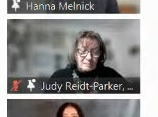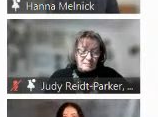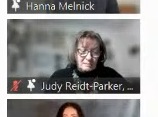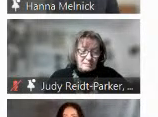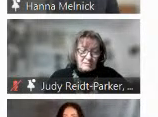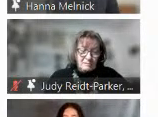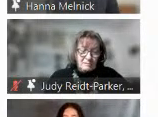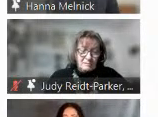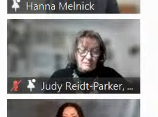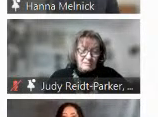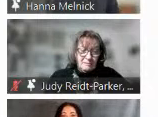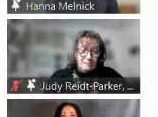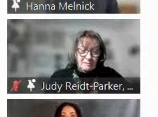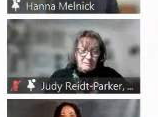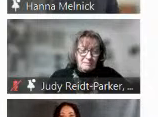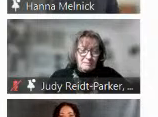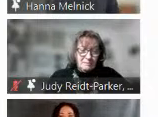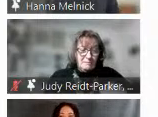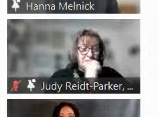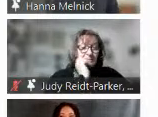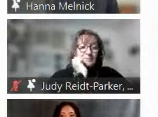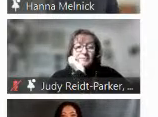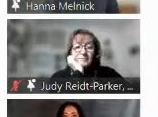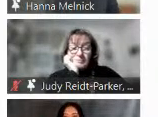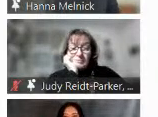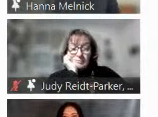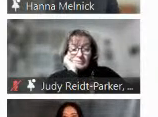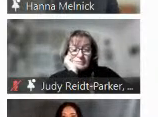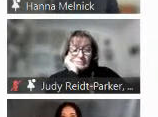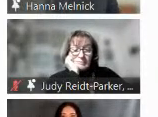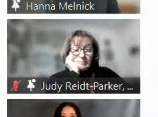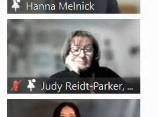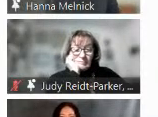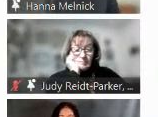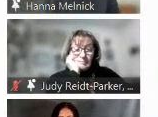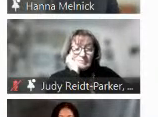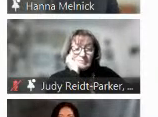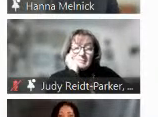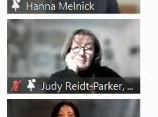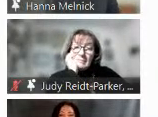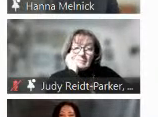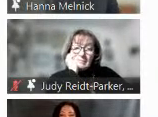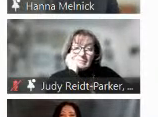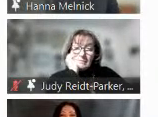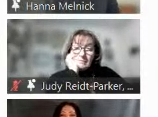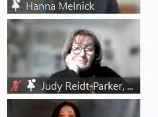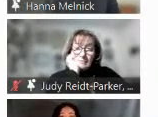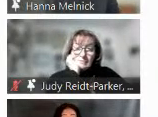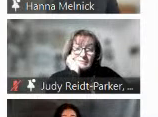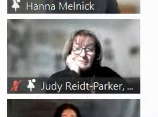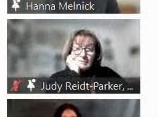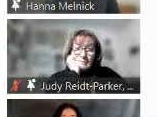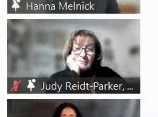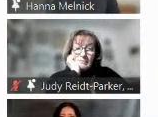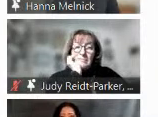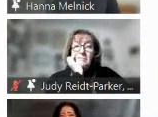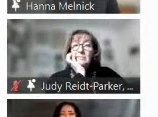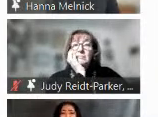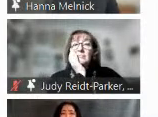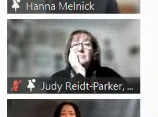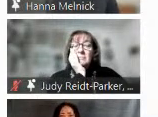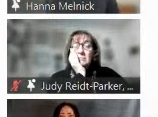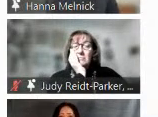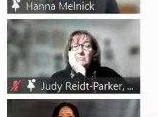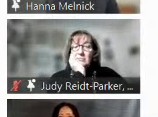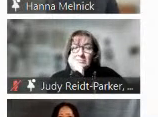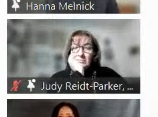instruction for the children. And although not required, they are totally full of incredible information and should be transferred